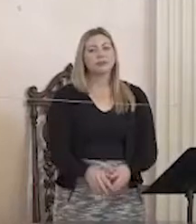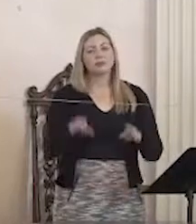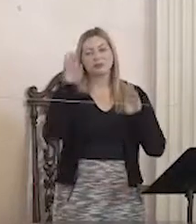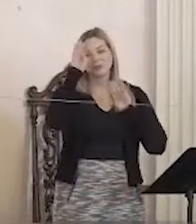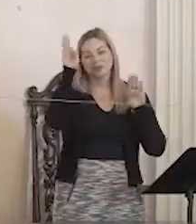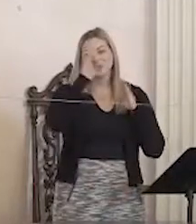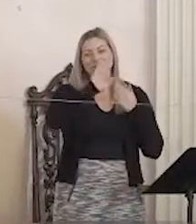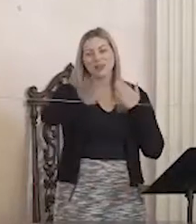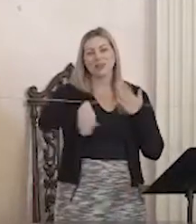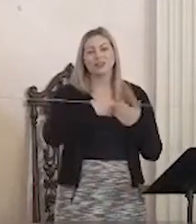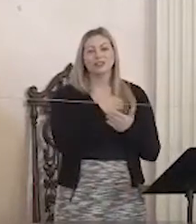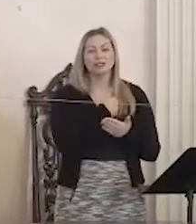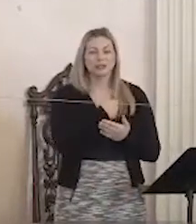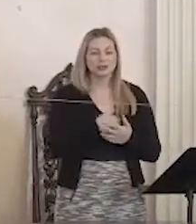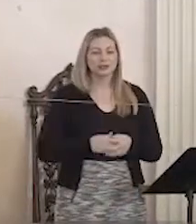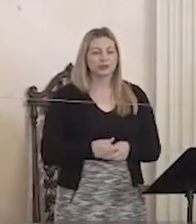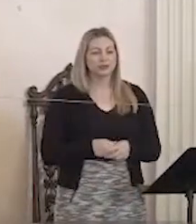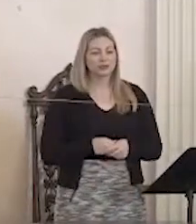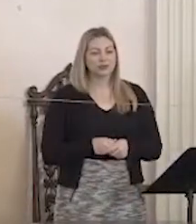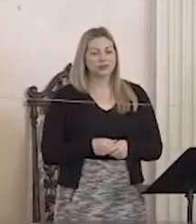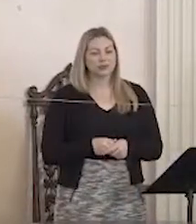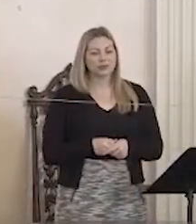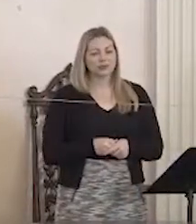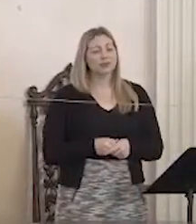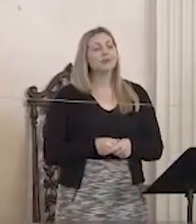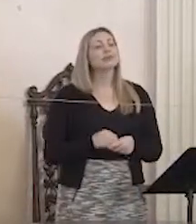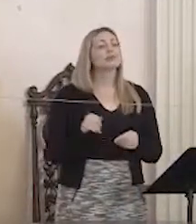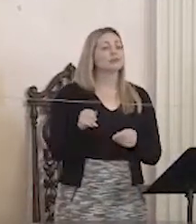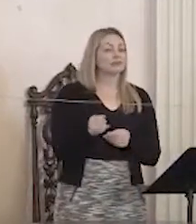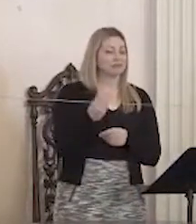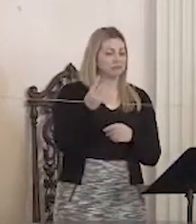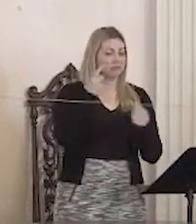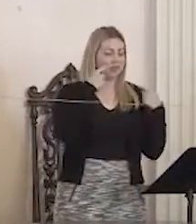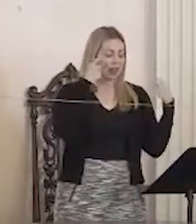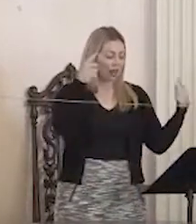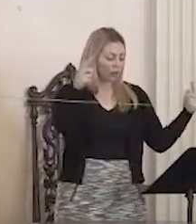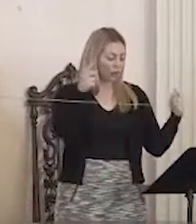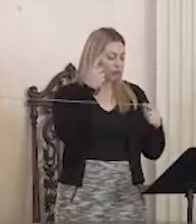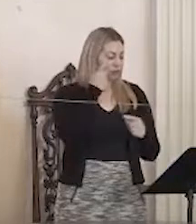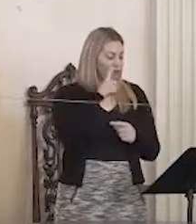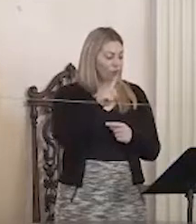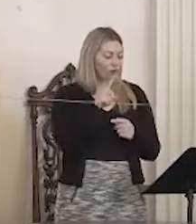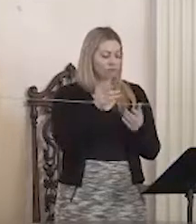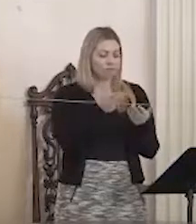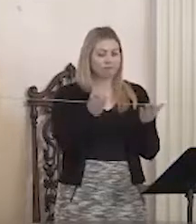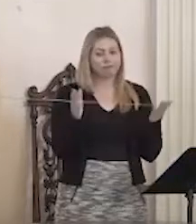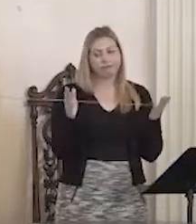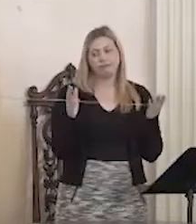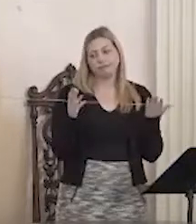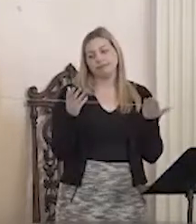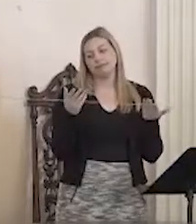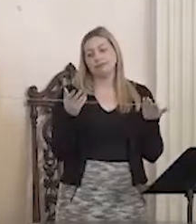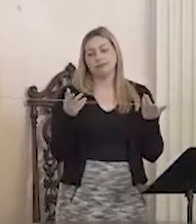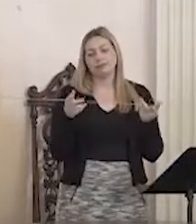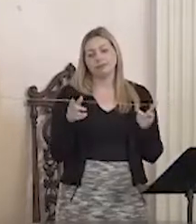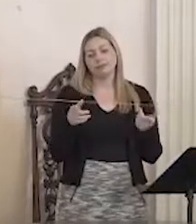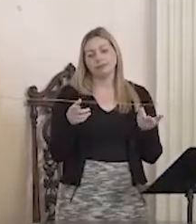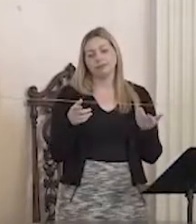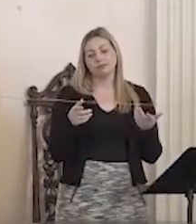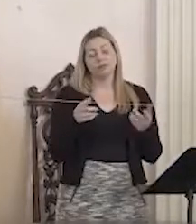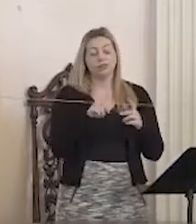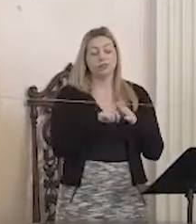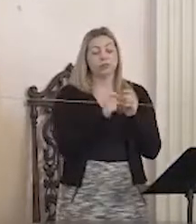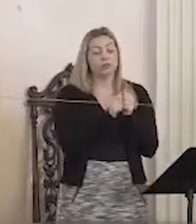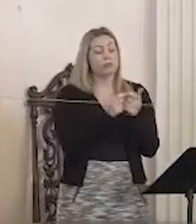Greetings, All Souls. I have a few announcements for the good of the order this morning, starting with the